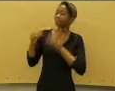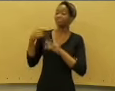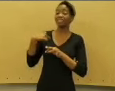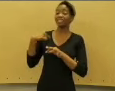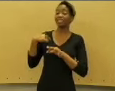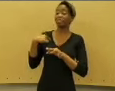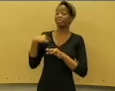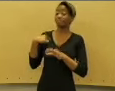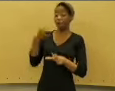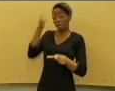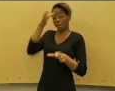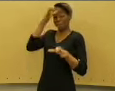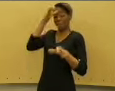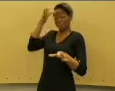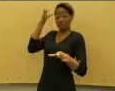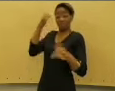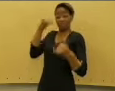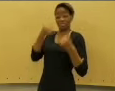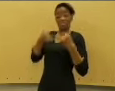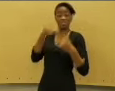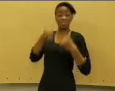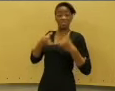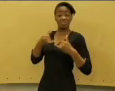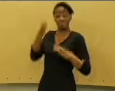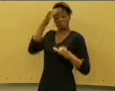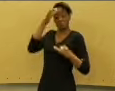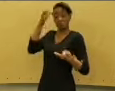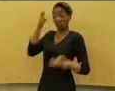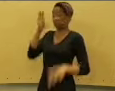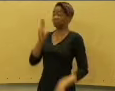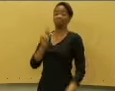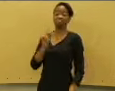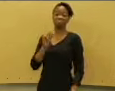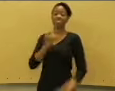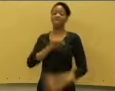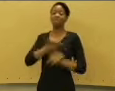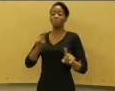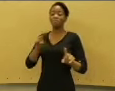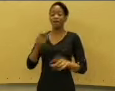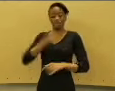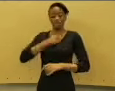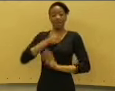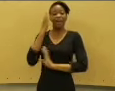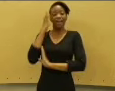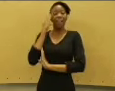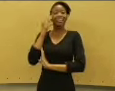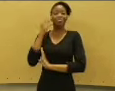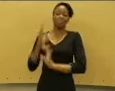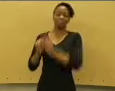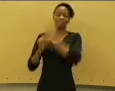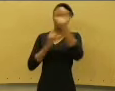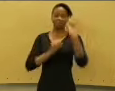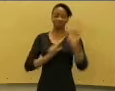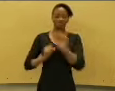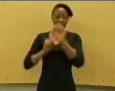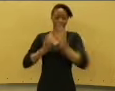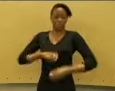sexual psychologist, anything. I'm comfortable talking about my experiences. And